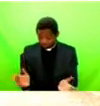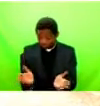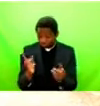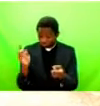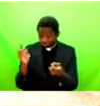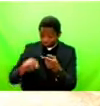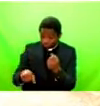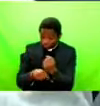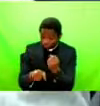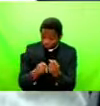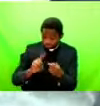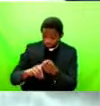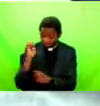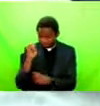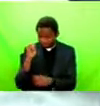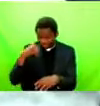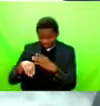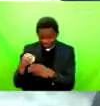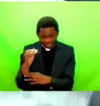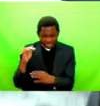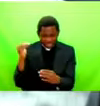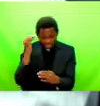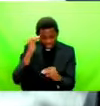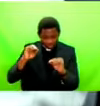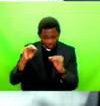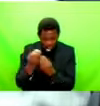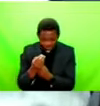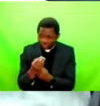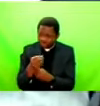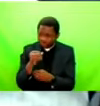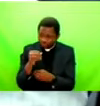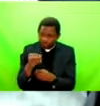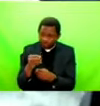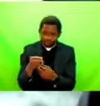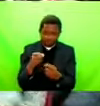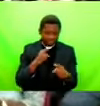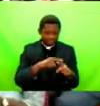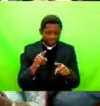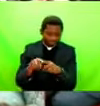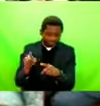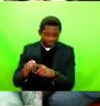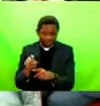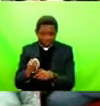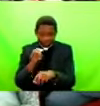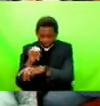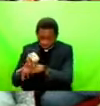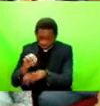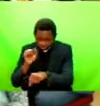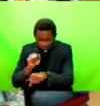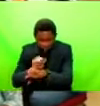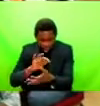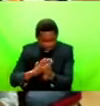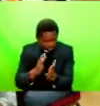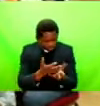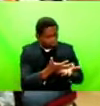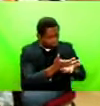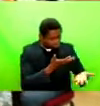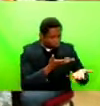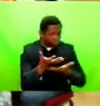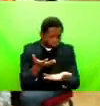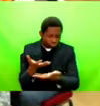work of the ministries have been very cordial and complimentary. The ministry directors lived, as it